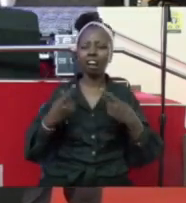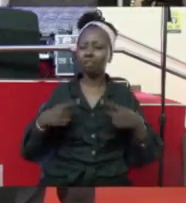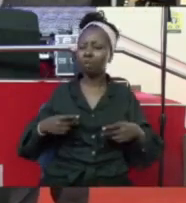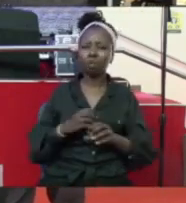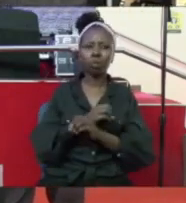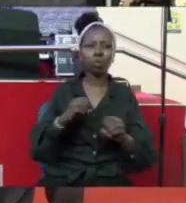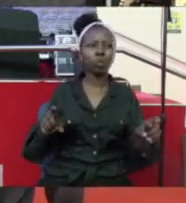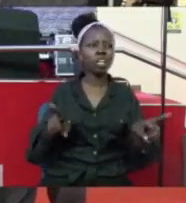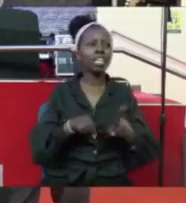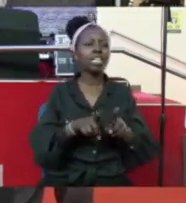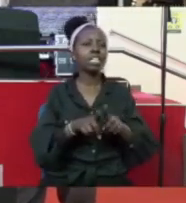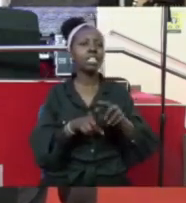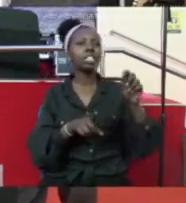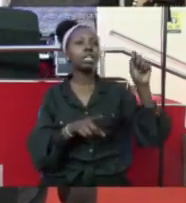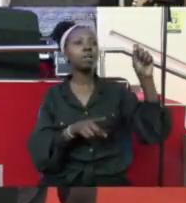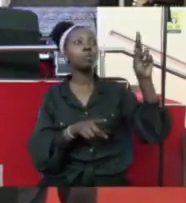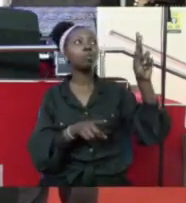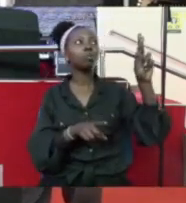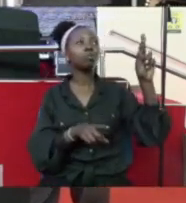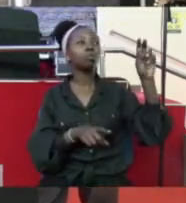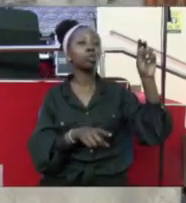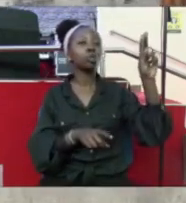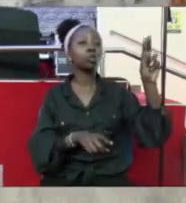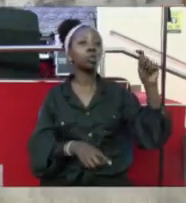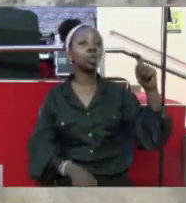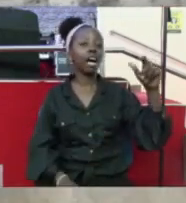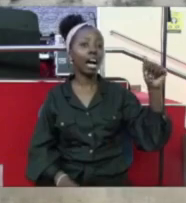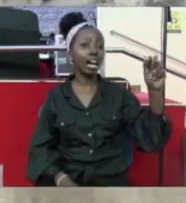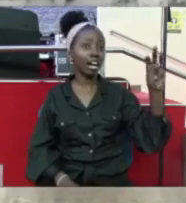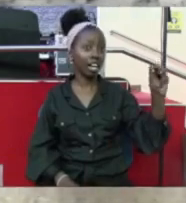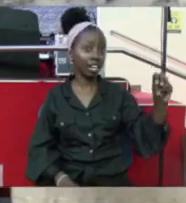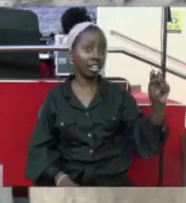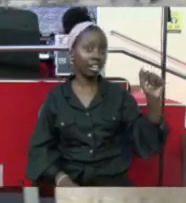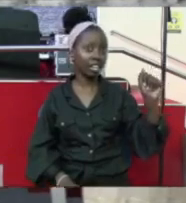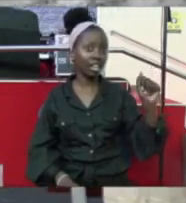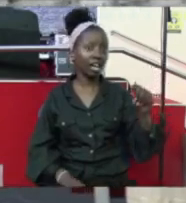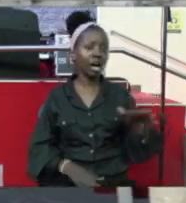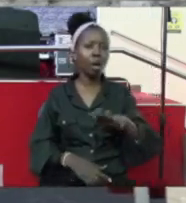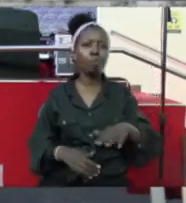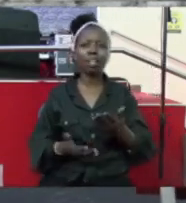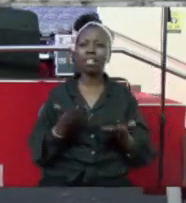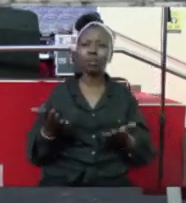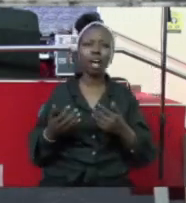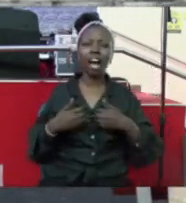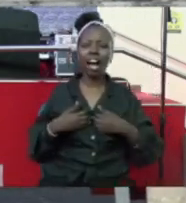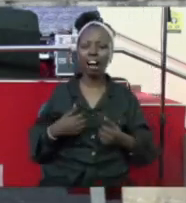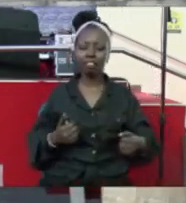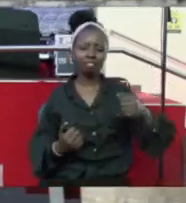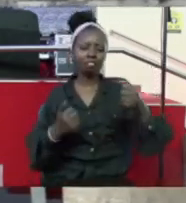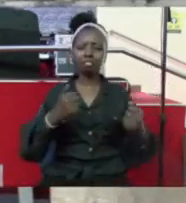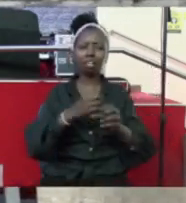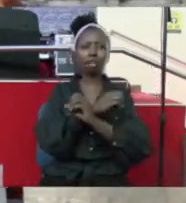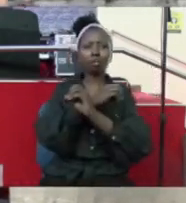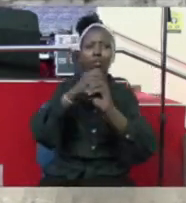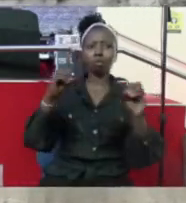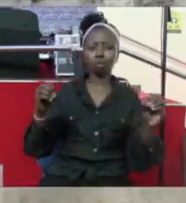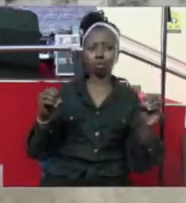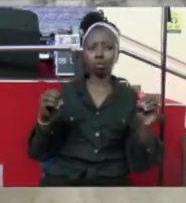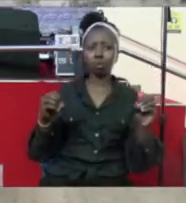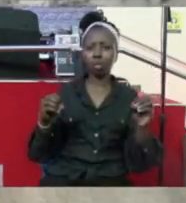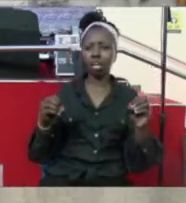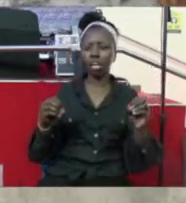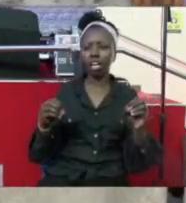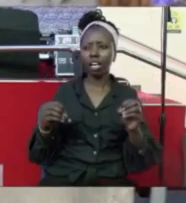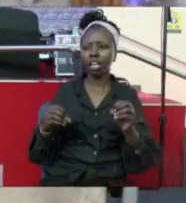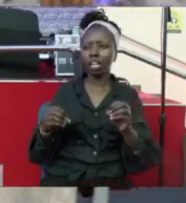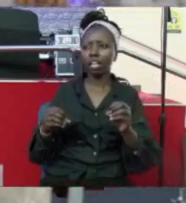for some hours without even getting a vehicle. Mahali walikuwa wameenda kwa masaa kadhaa bila kupata gari. But it reached somewhere and when they are coming back